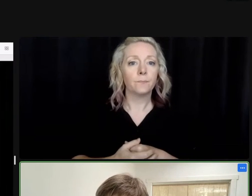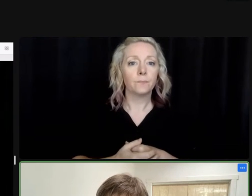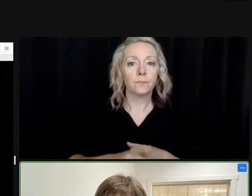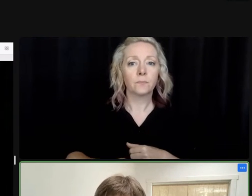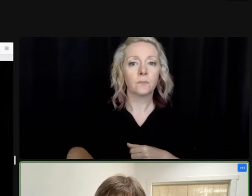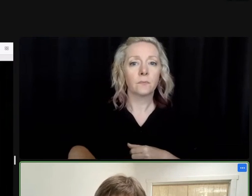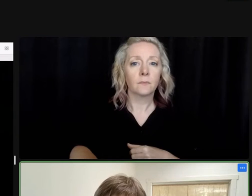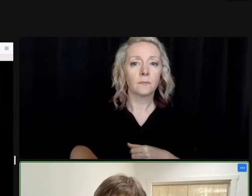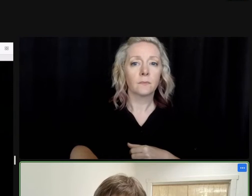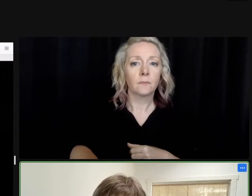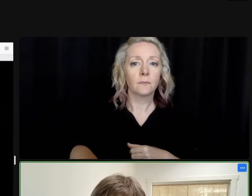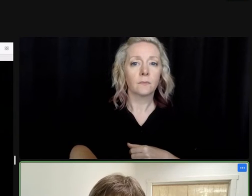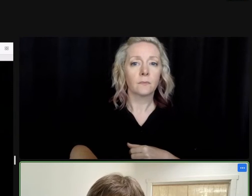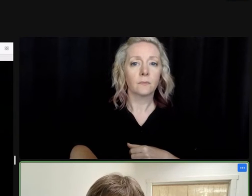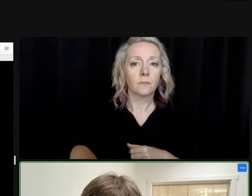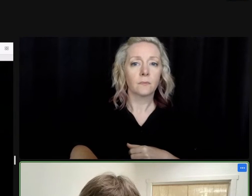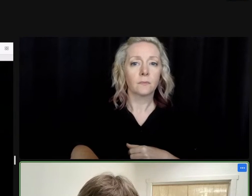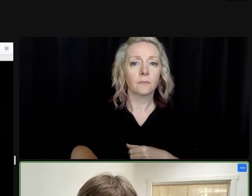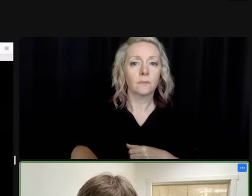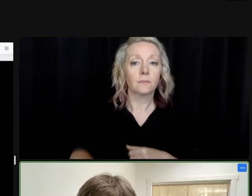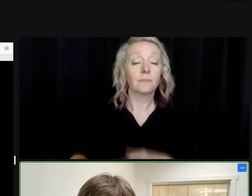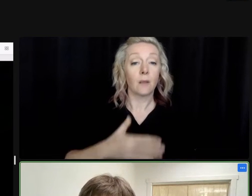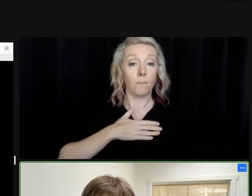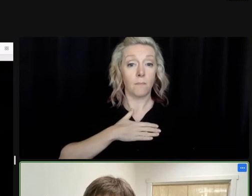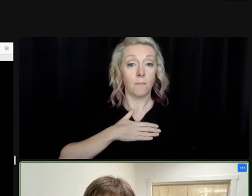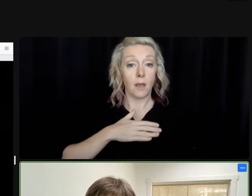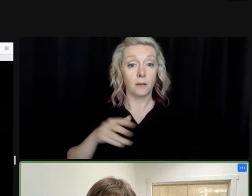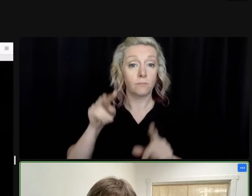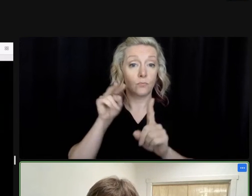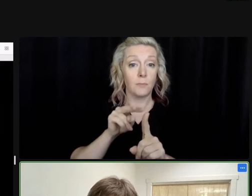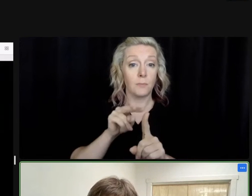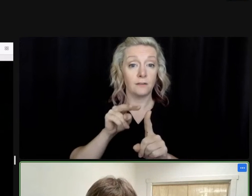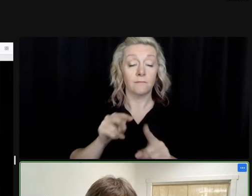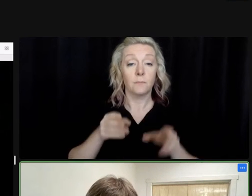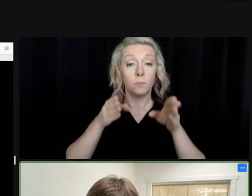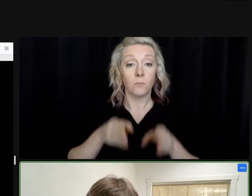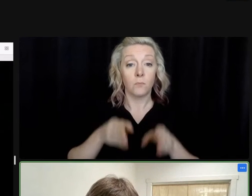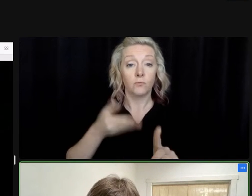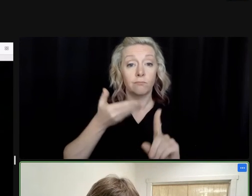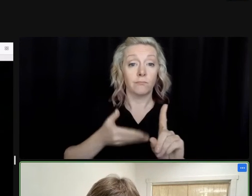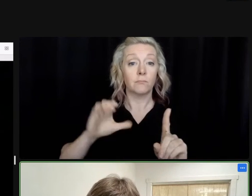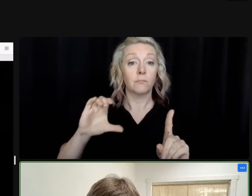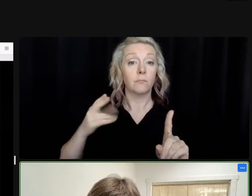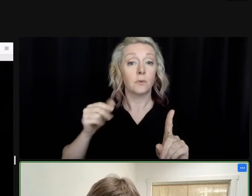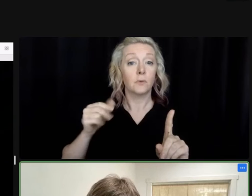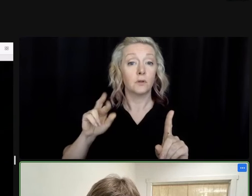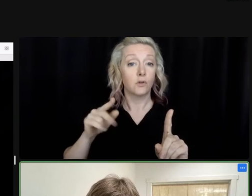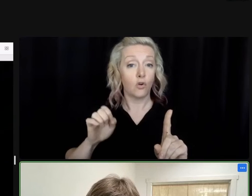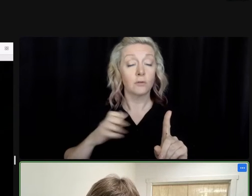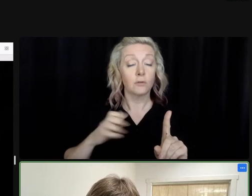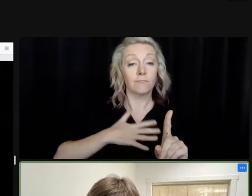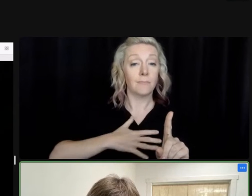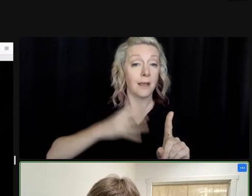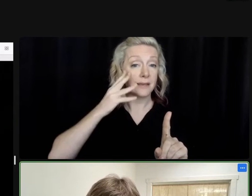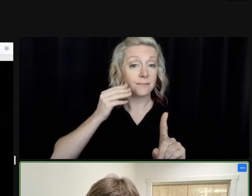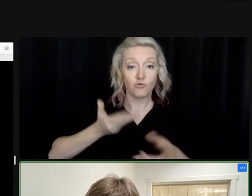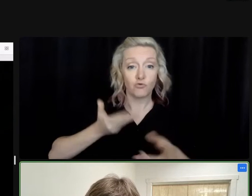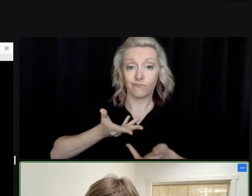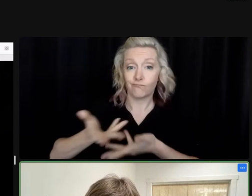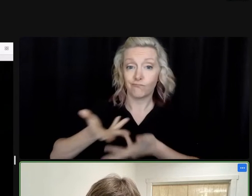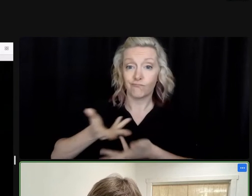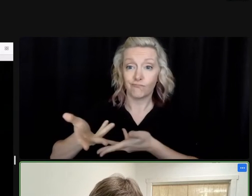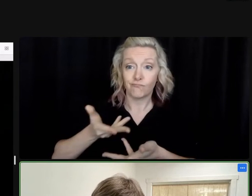This is my perspective about individuals with charge syndrome. This is what I have found in my experience interacting with them through the